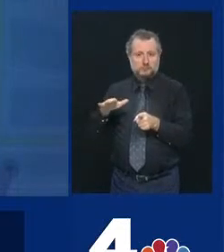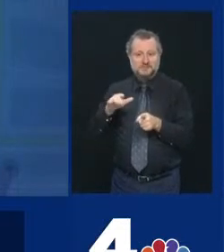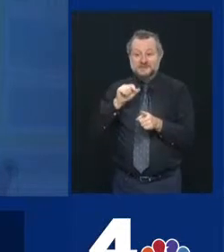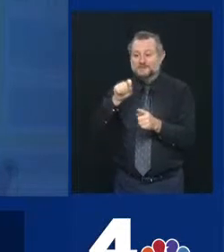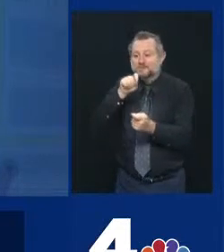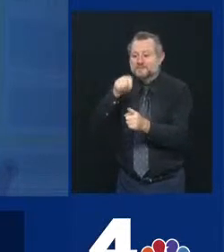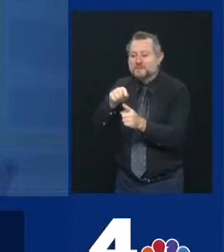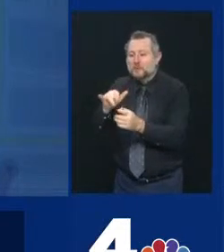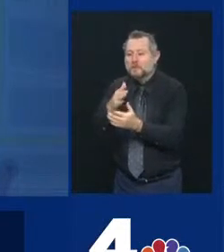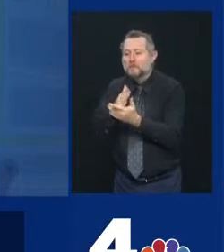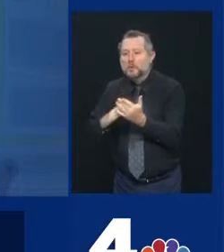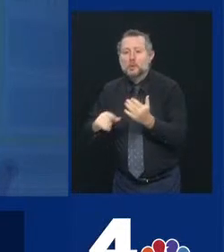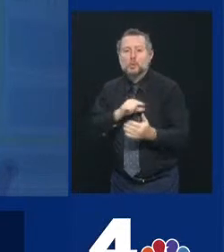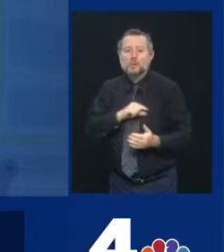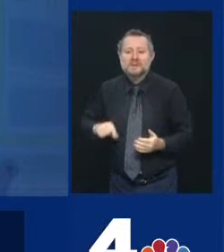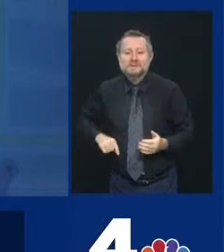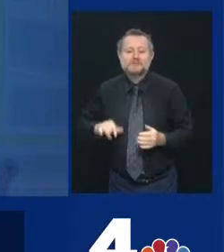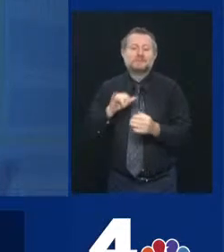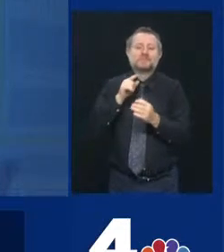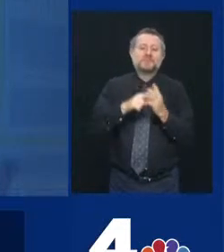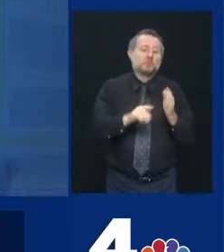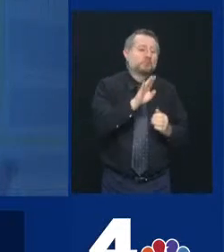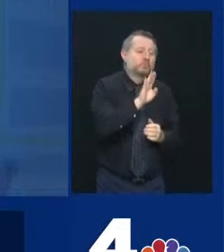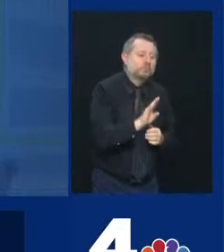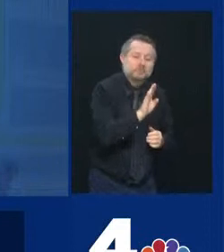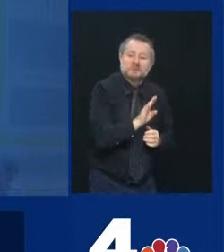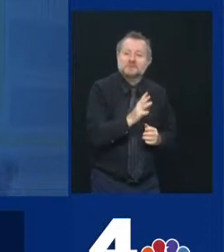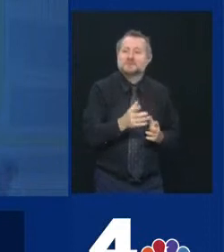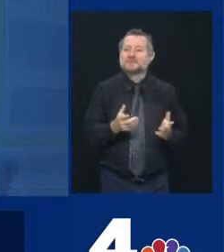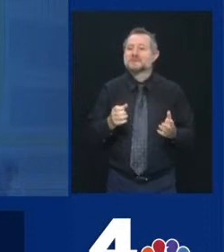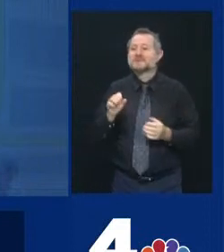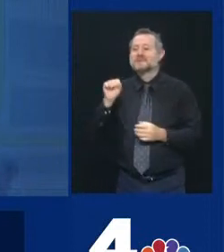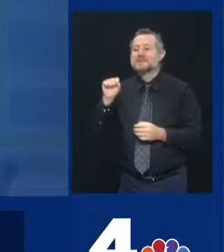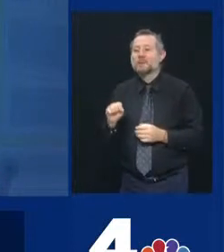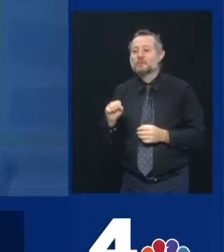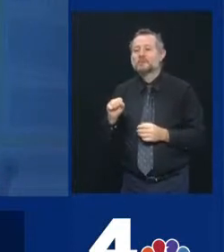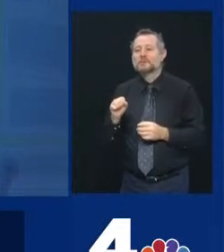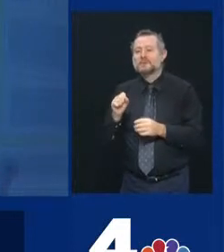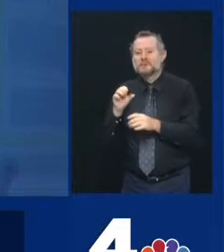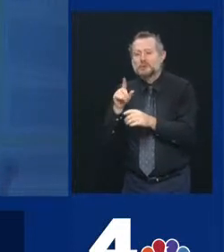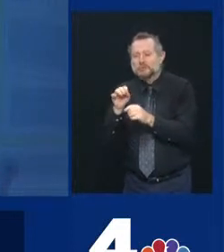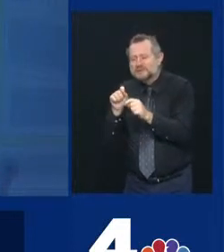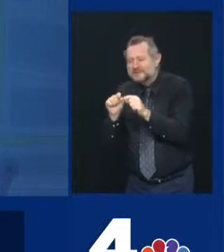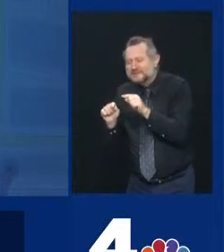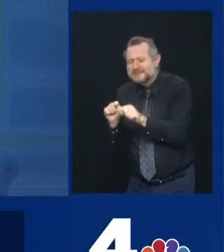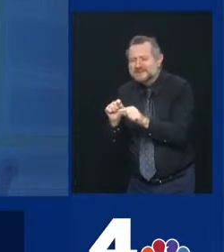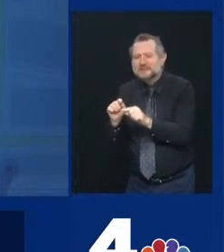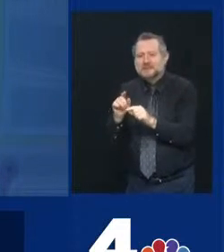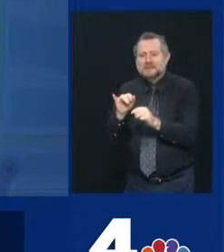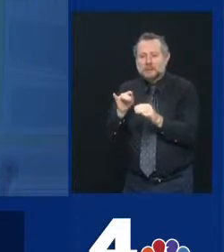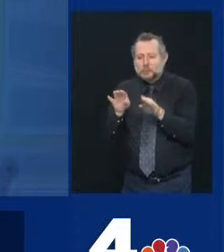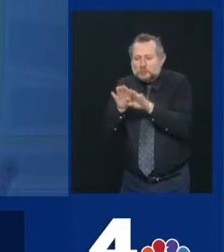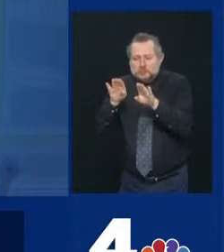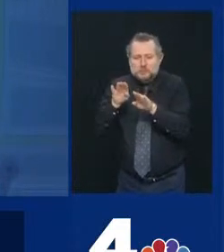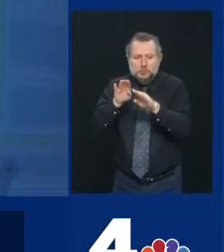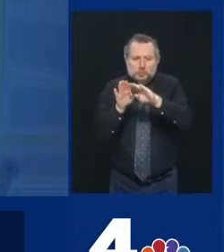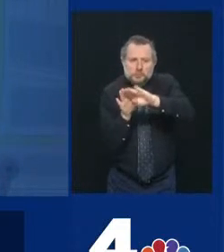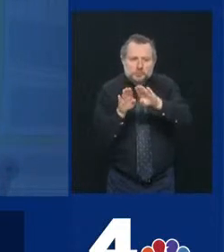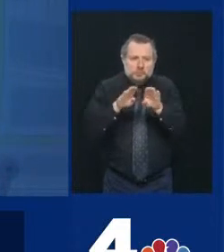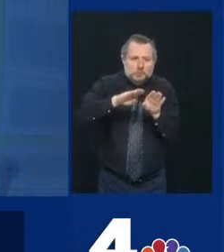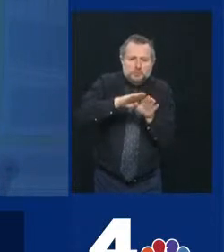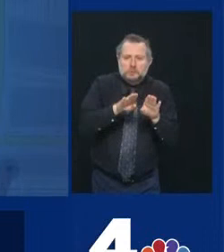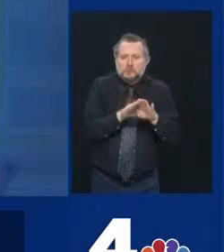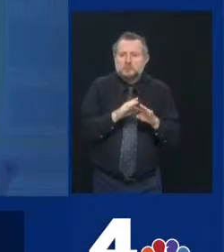Southern Tier. So it's not only better in terms of fighting the virus, it's